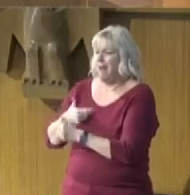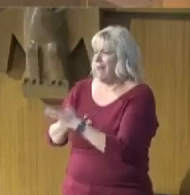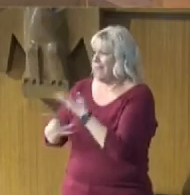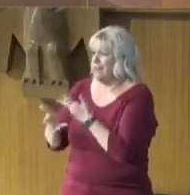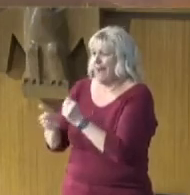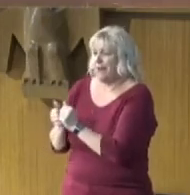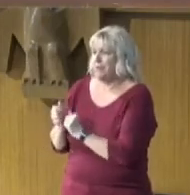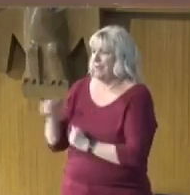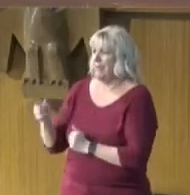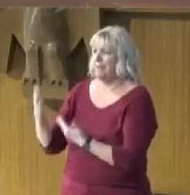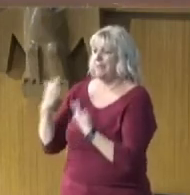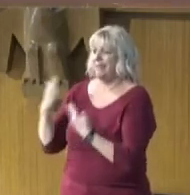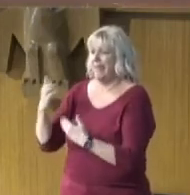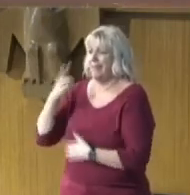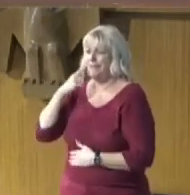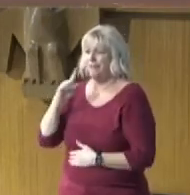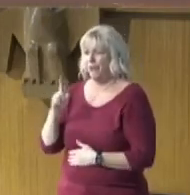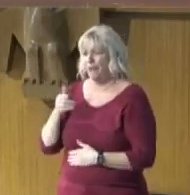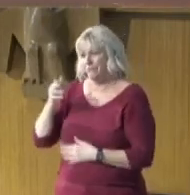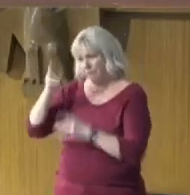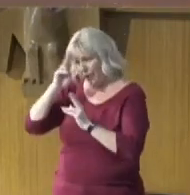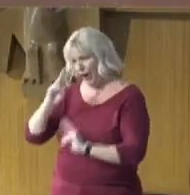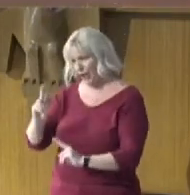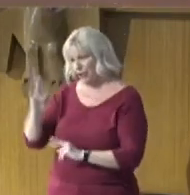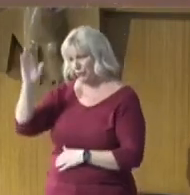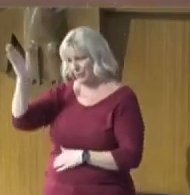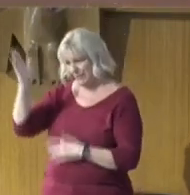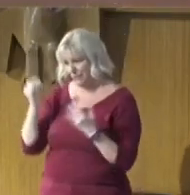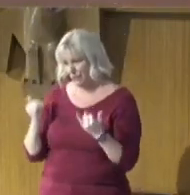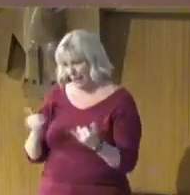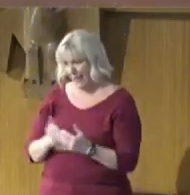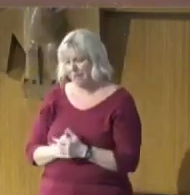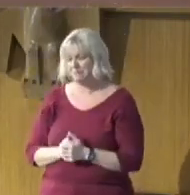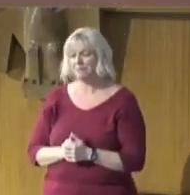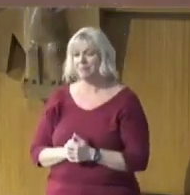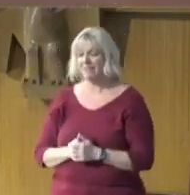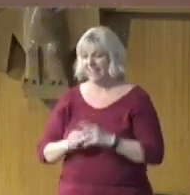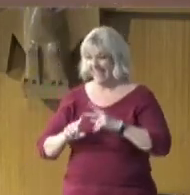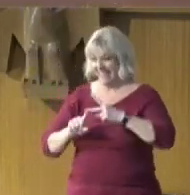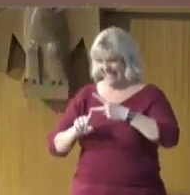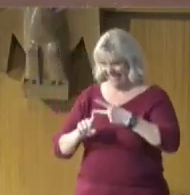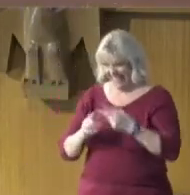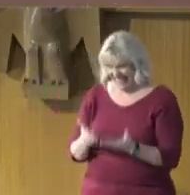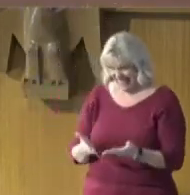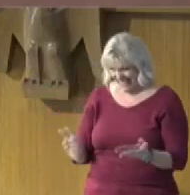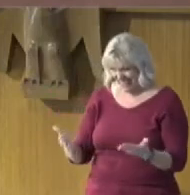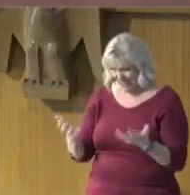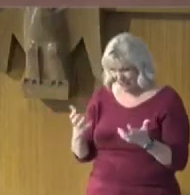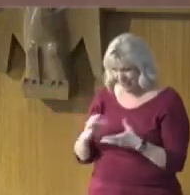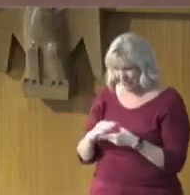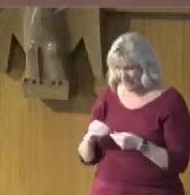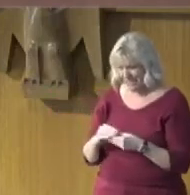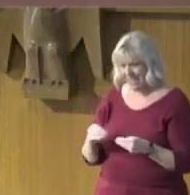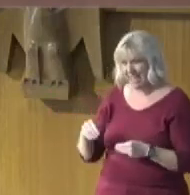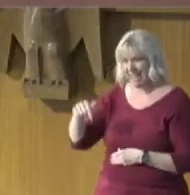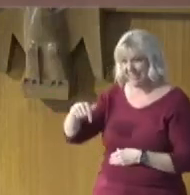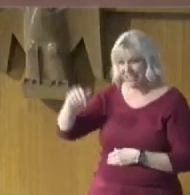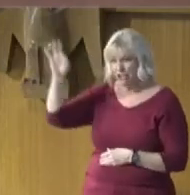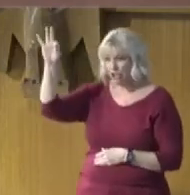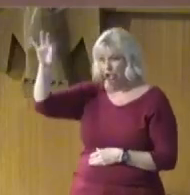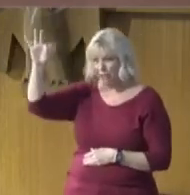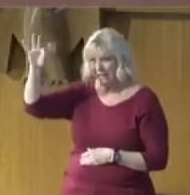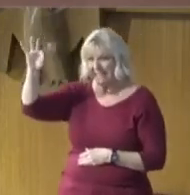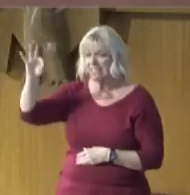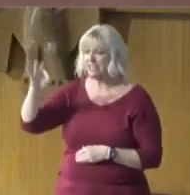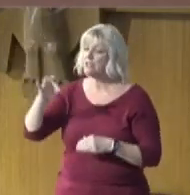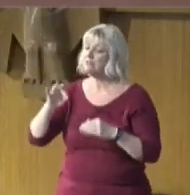them for the honor of speaking this morning. The second thing I want to say is the sermon is meant to start a discussion